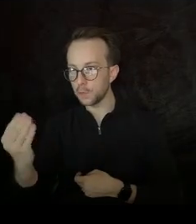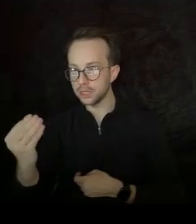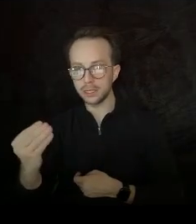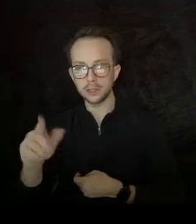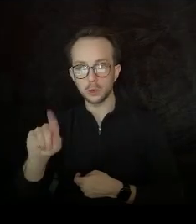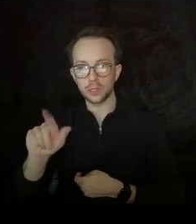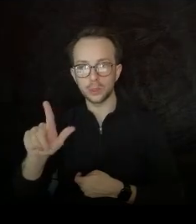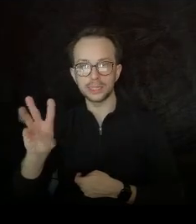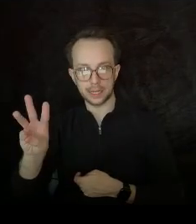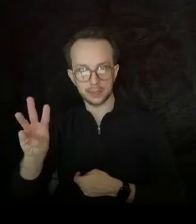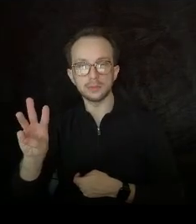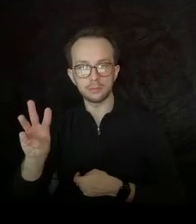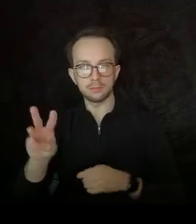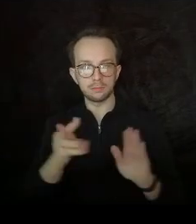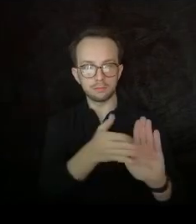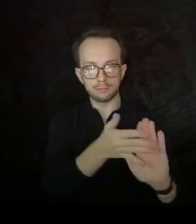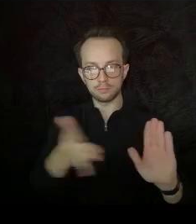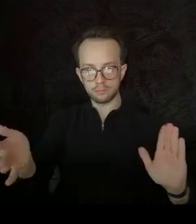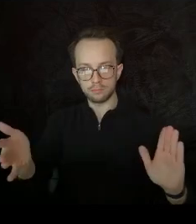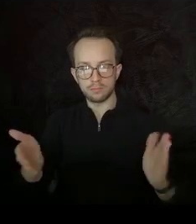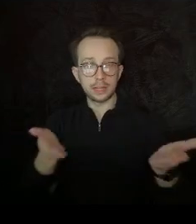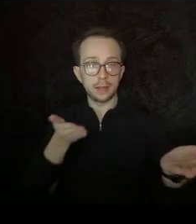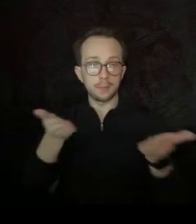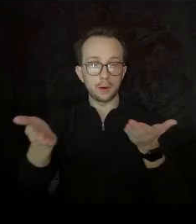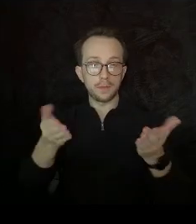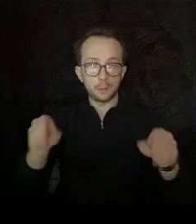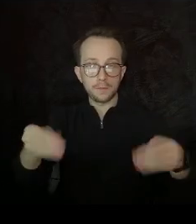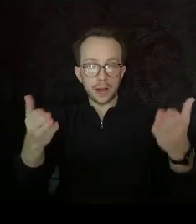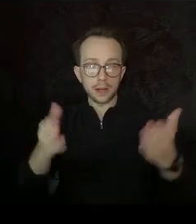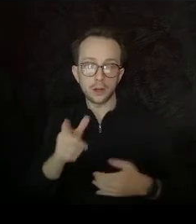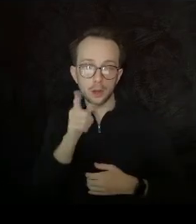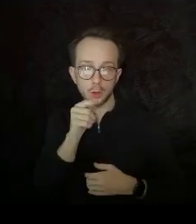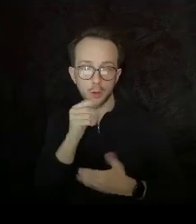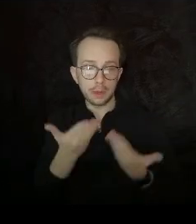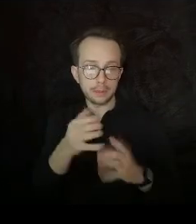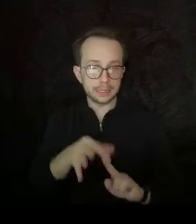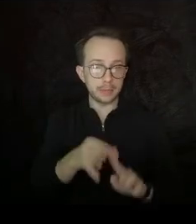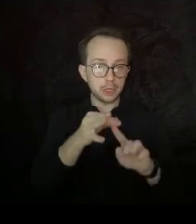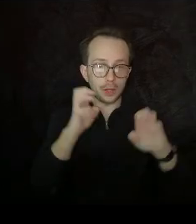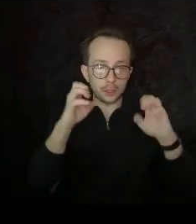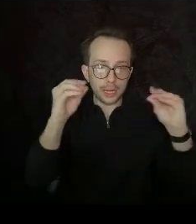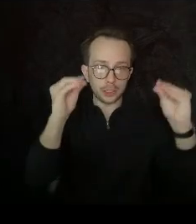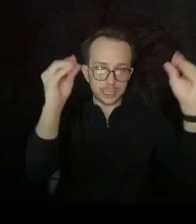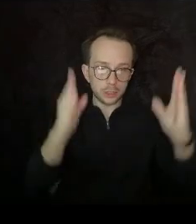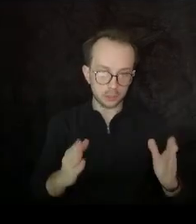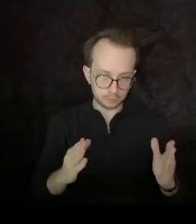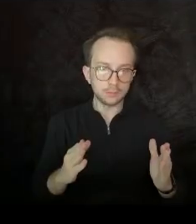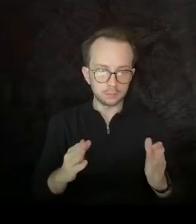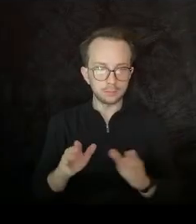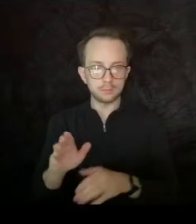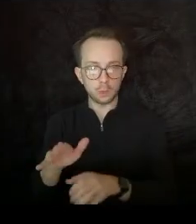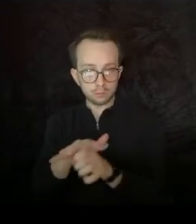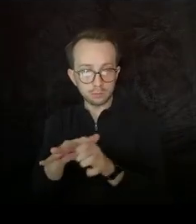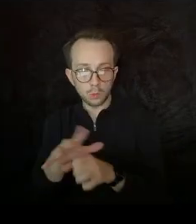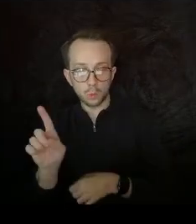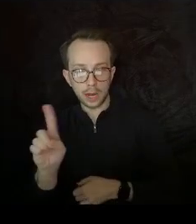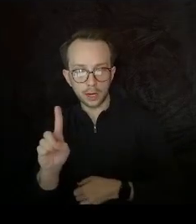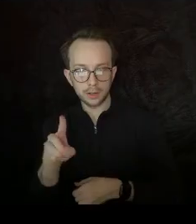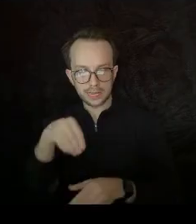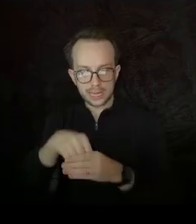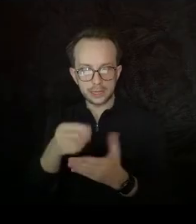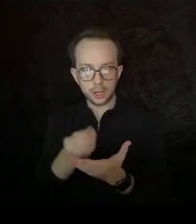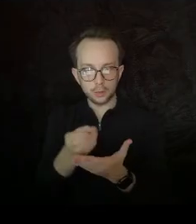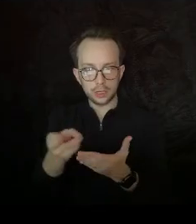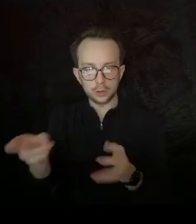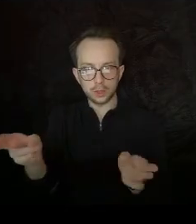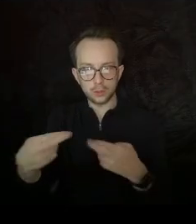2026. The service provider might be the special education teacher, and the location might be in the resource room